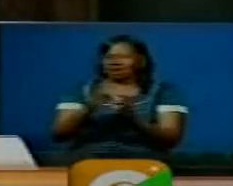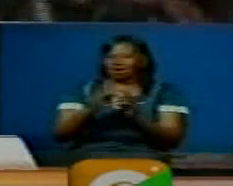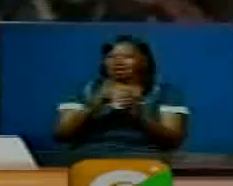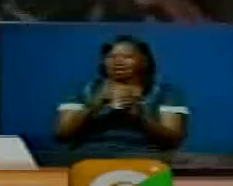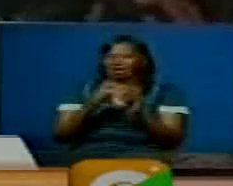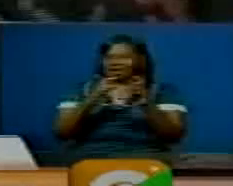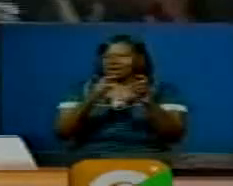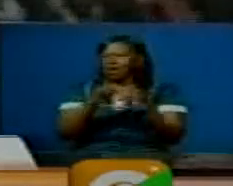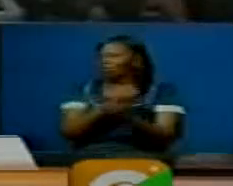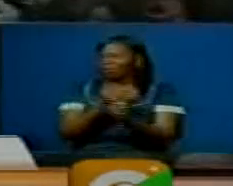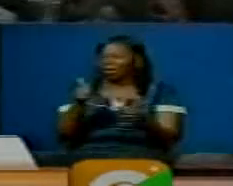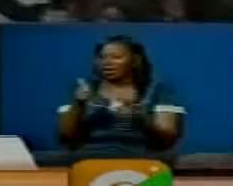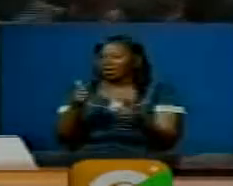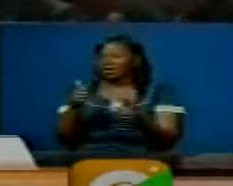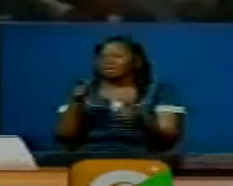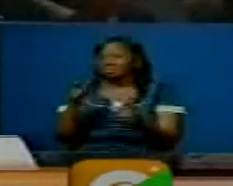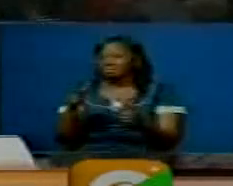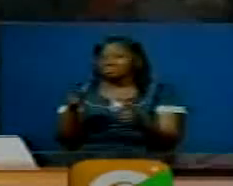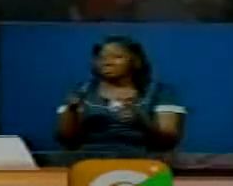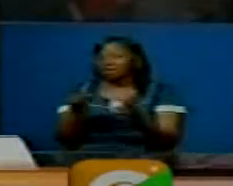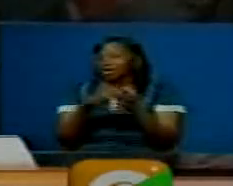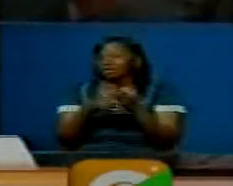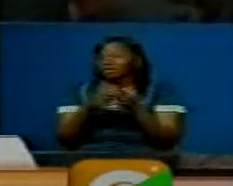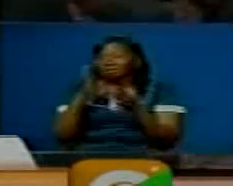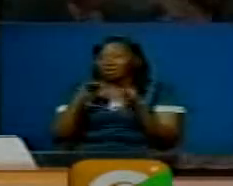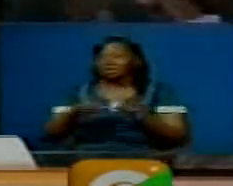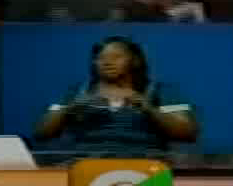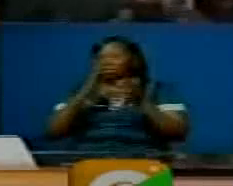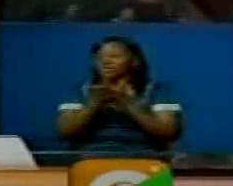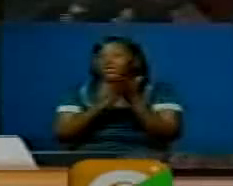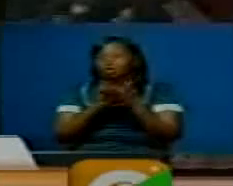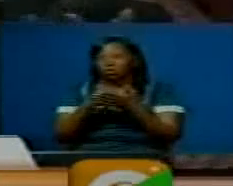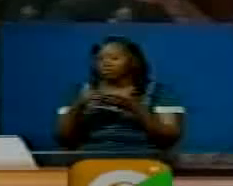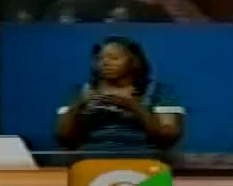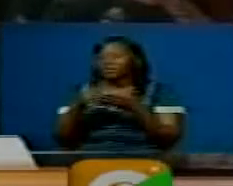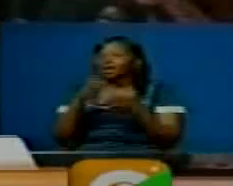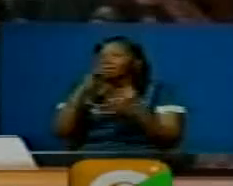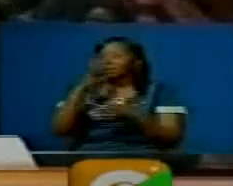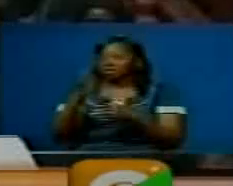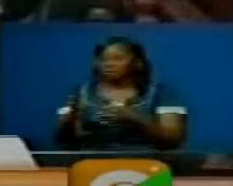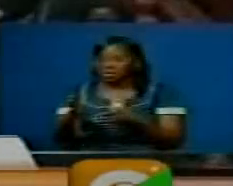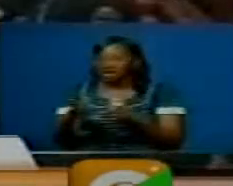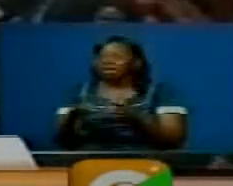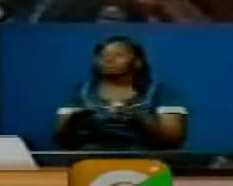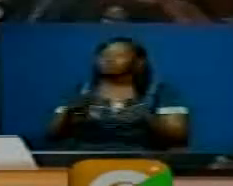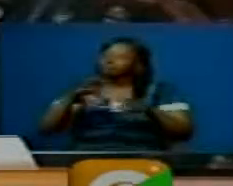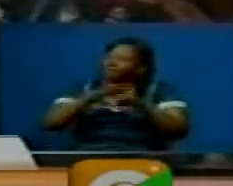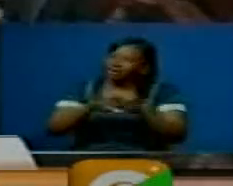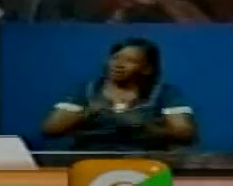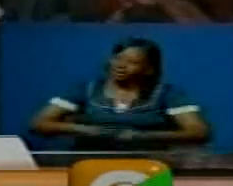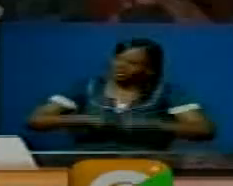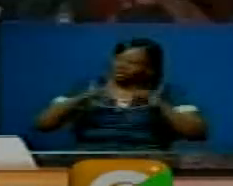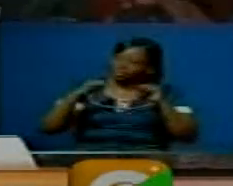all, rose on a point of order asking the Speaker to rule on whether it is in order to